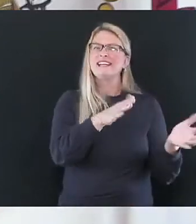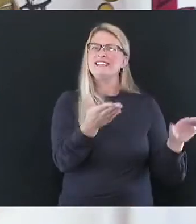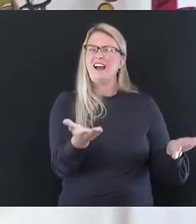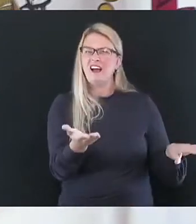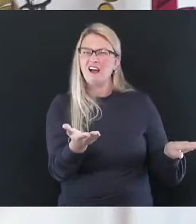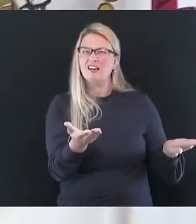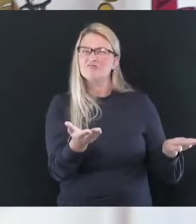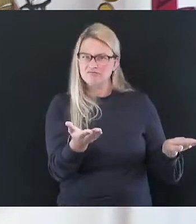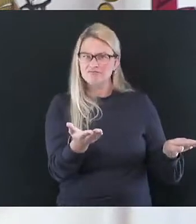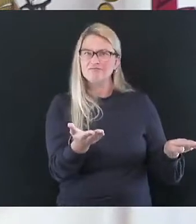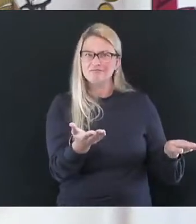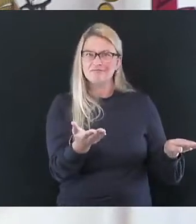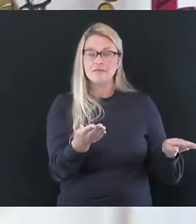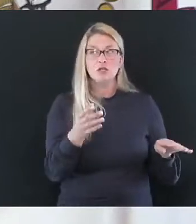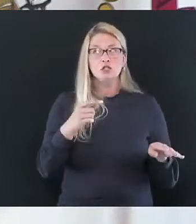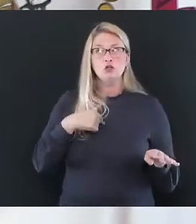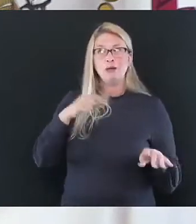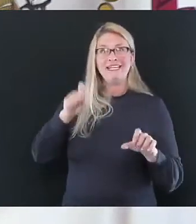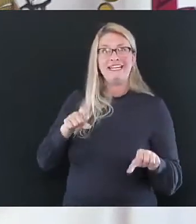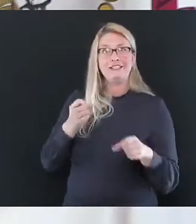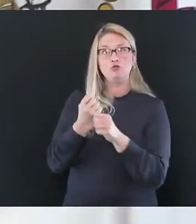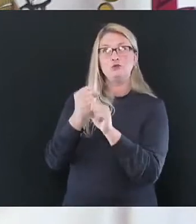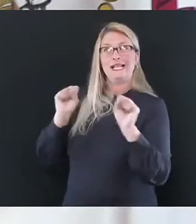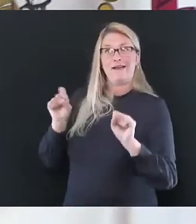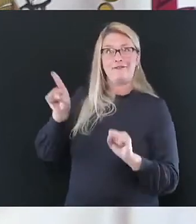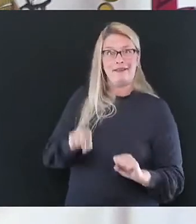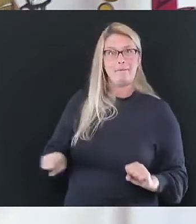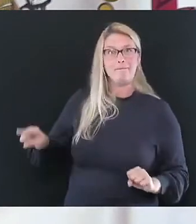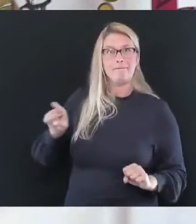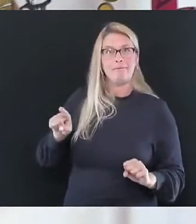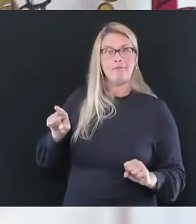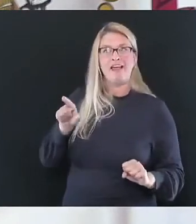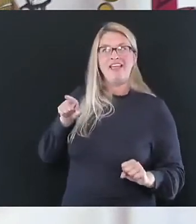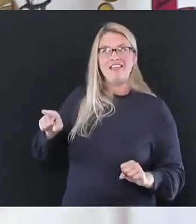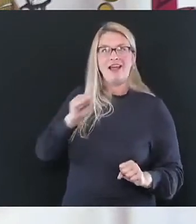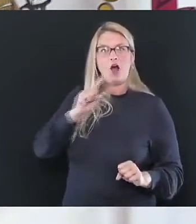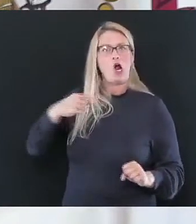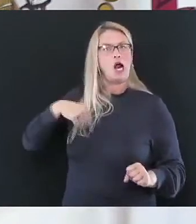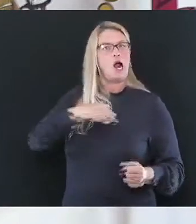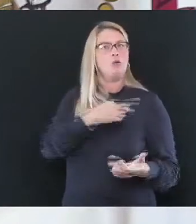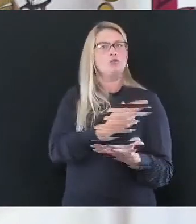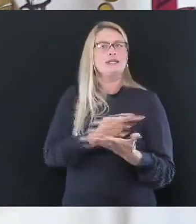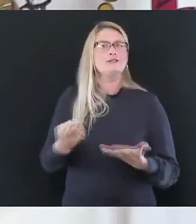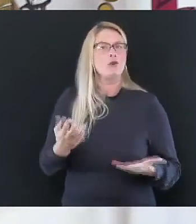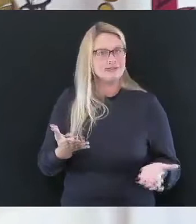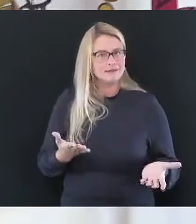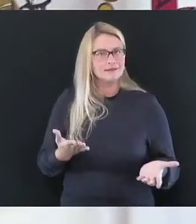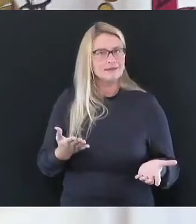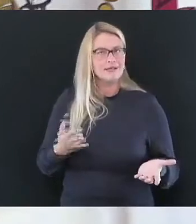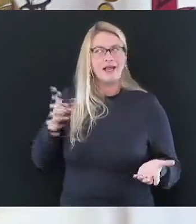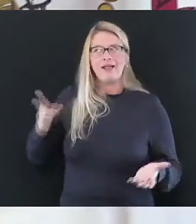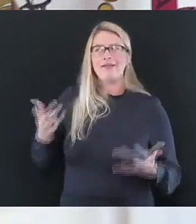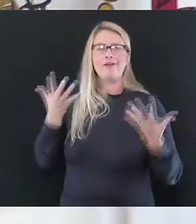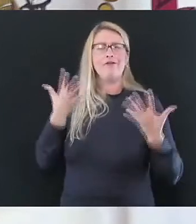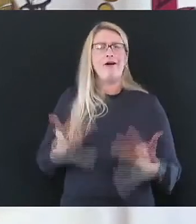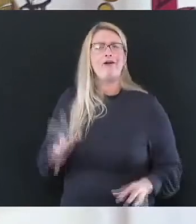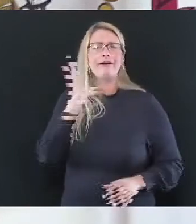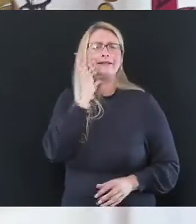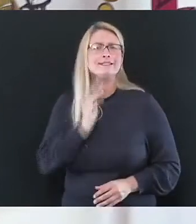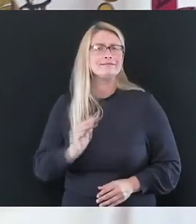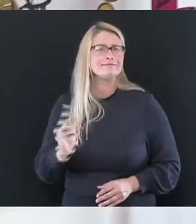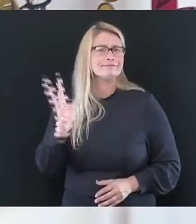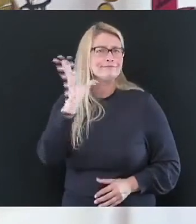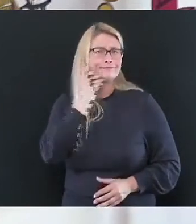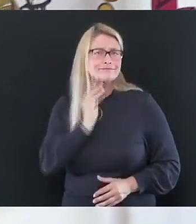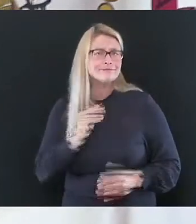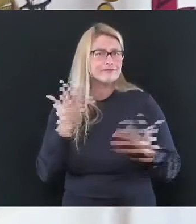all that, we've got to save them, don't we? They're our resource. They're the ones that have been through all the hard licks.